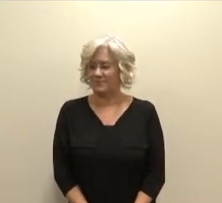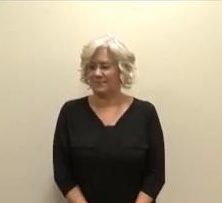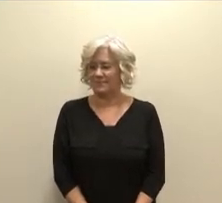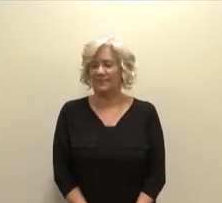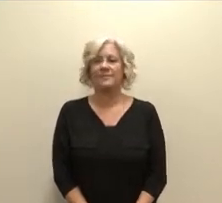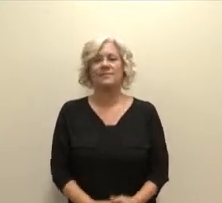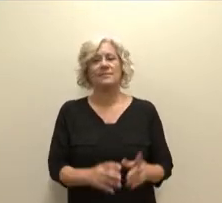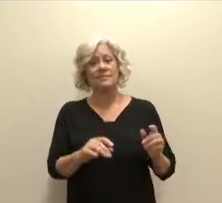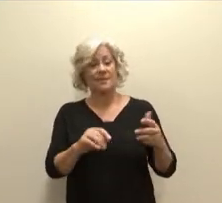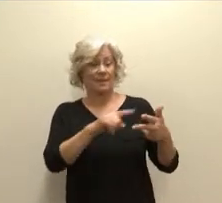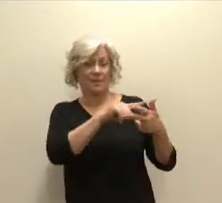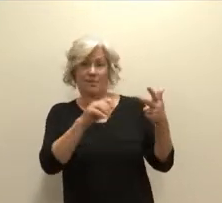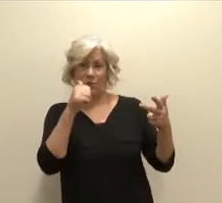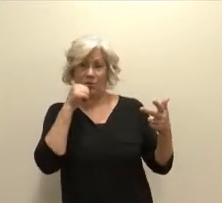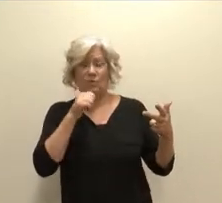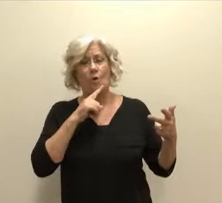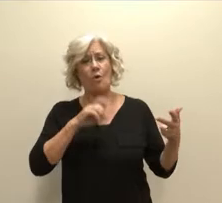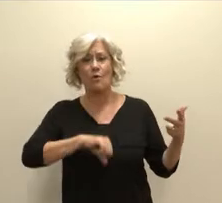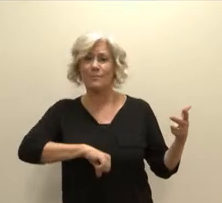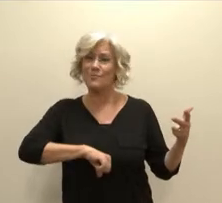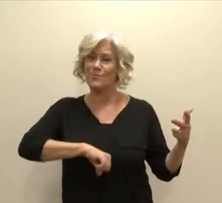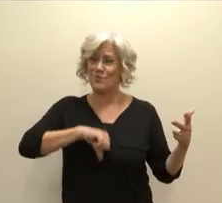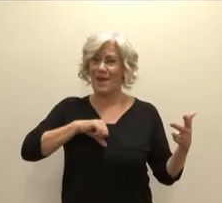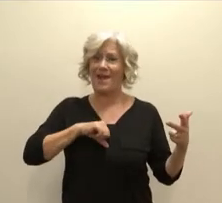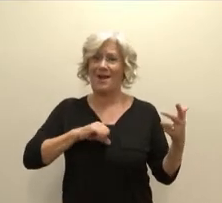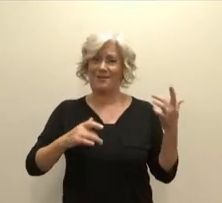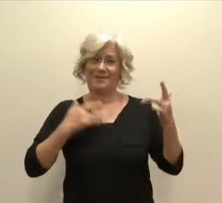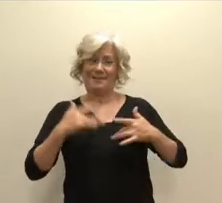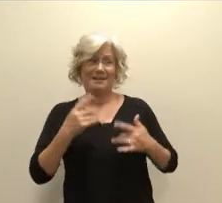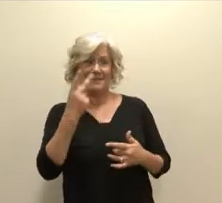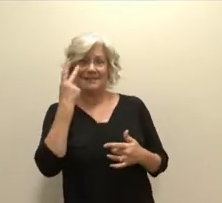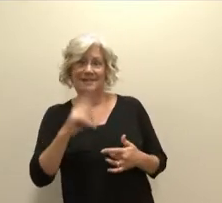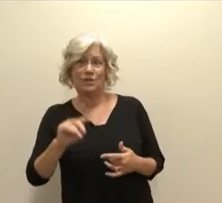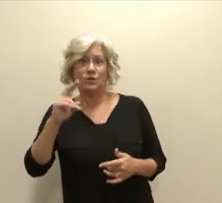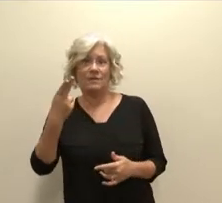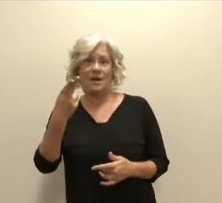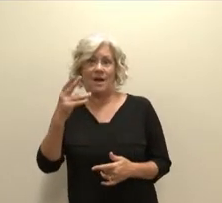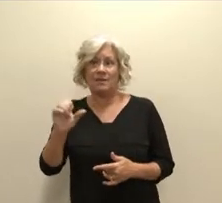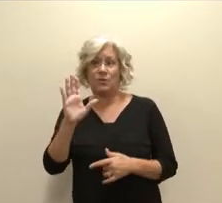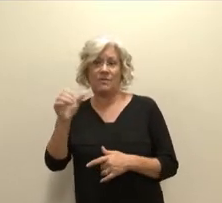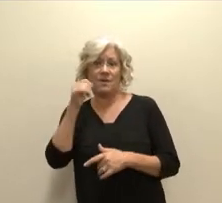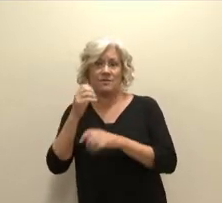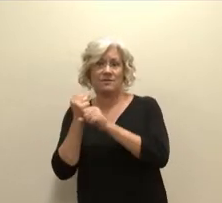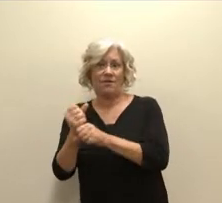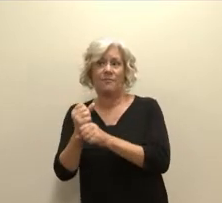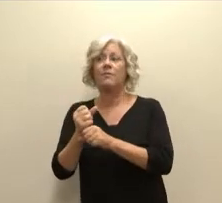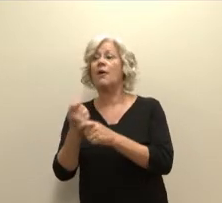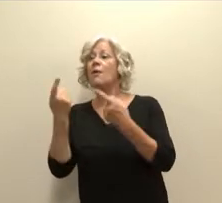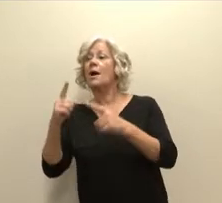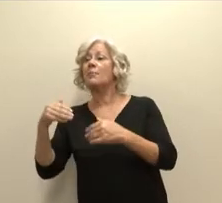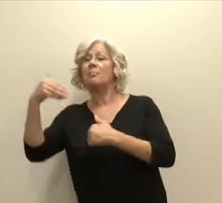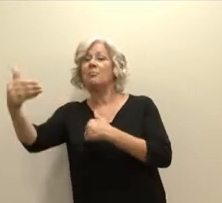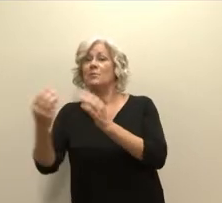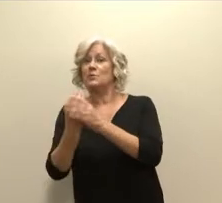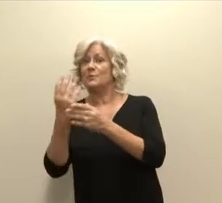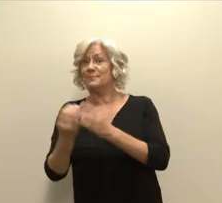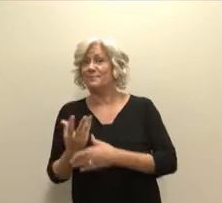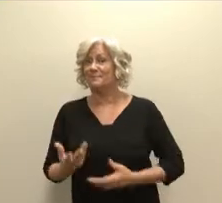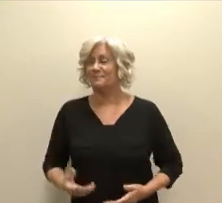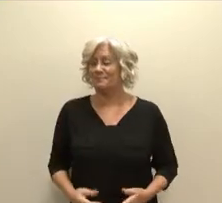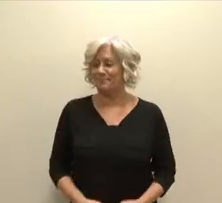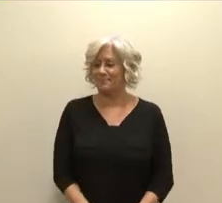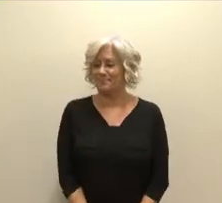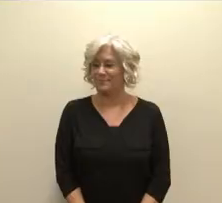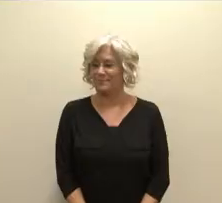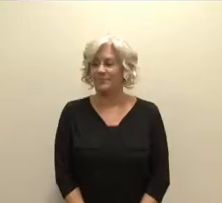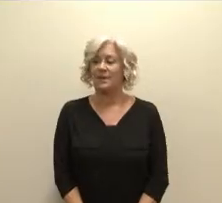We're so proud of these girls and equally excited to see what University High School softball has to show this year. You